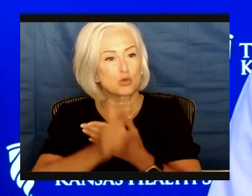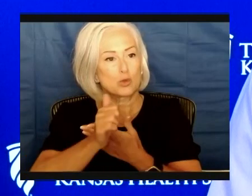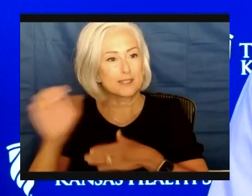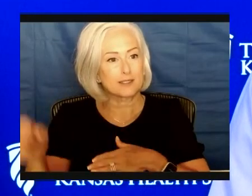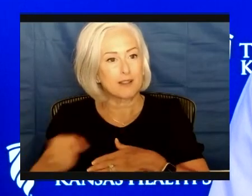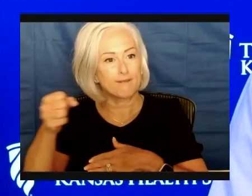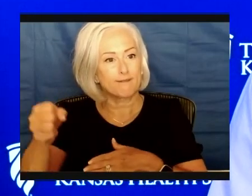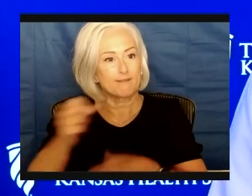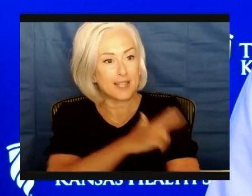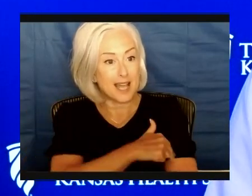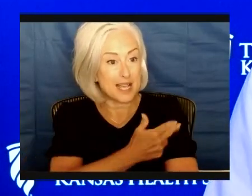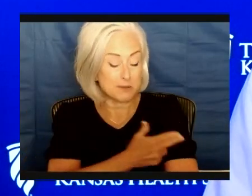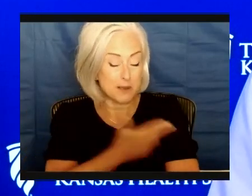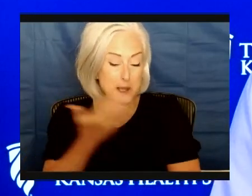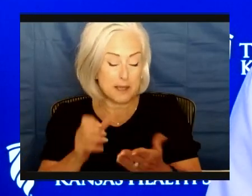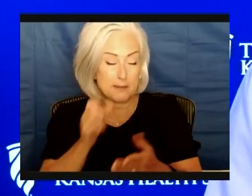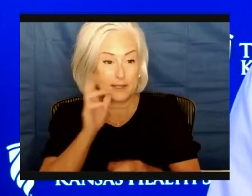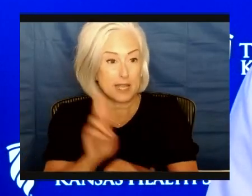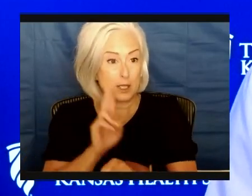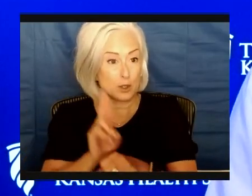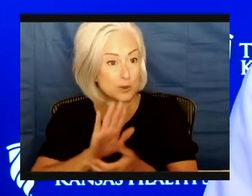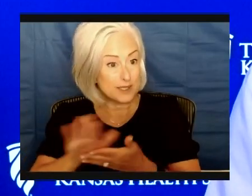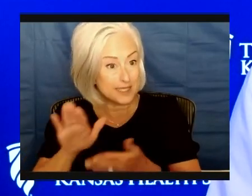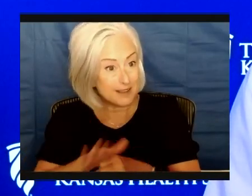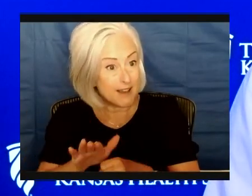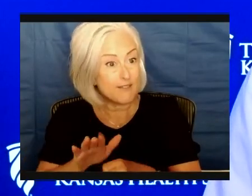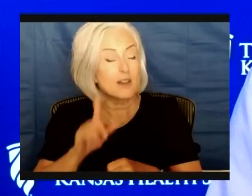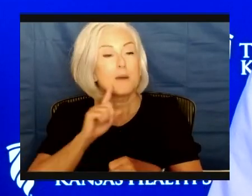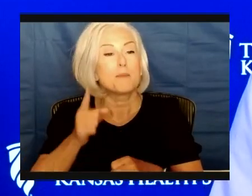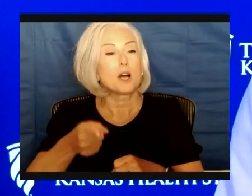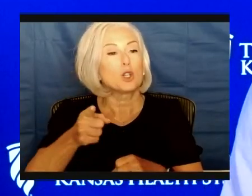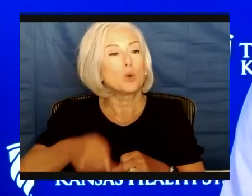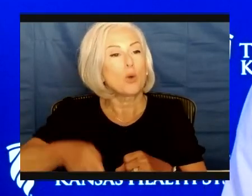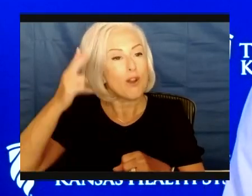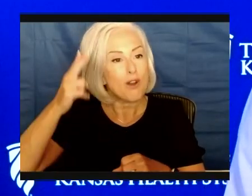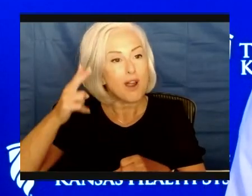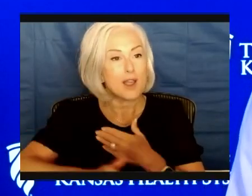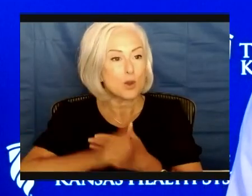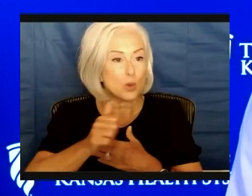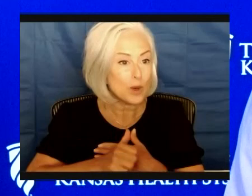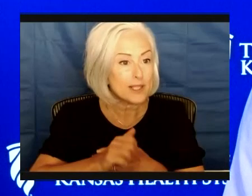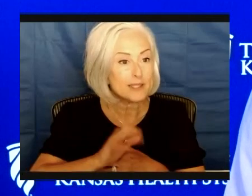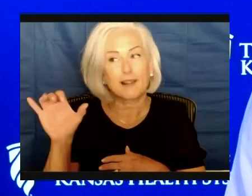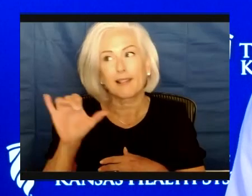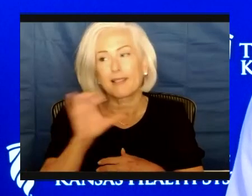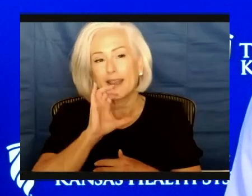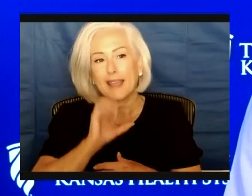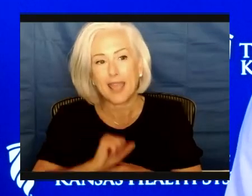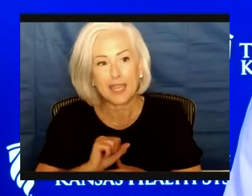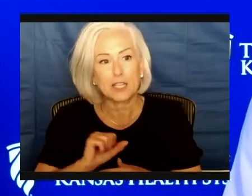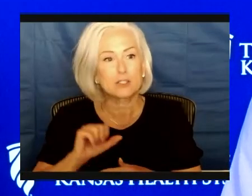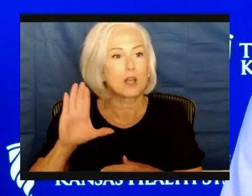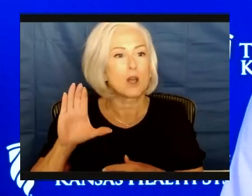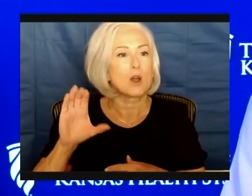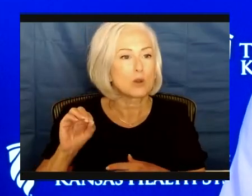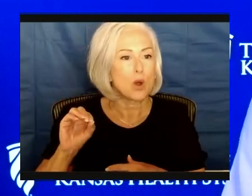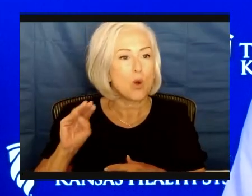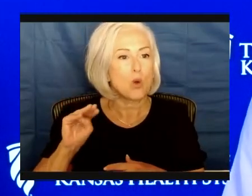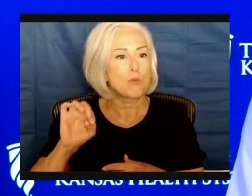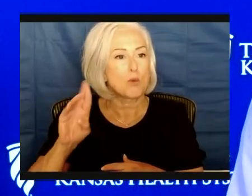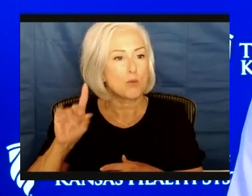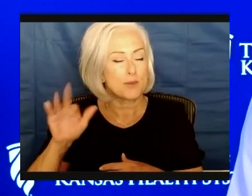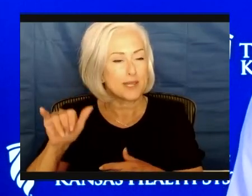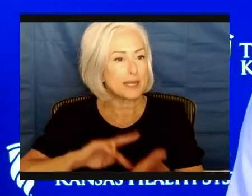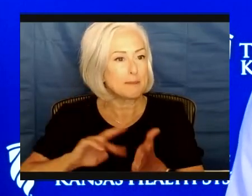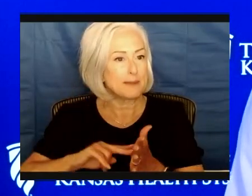underutilized, but we know, especially if you're in those high-risk categories with age, other comorbid conditions, that Paxlovid, that